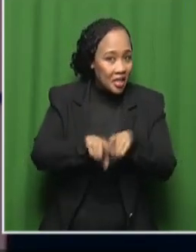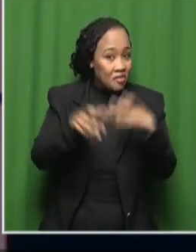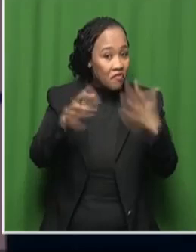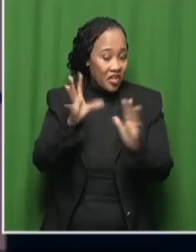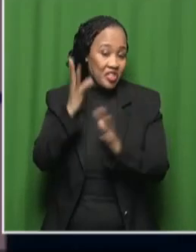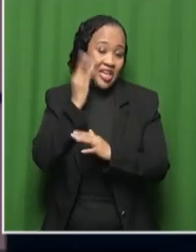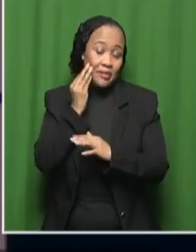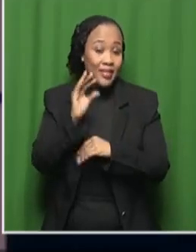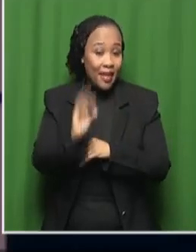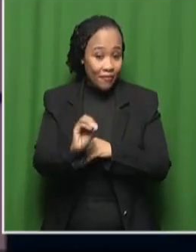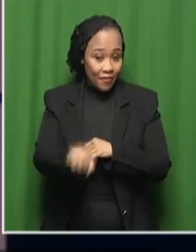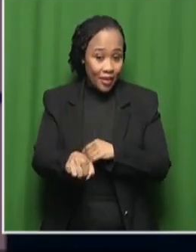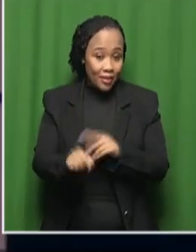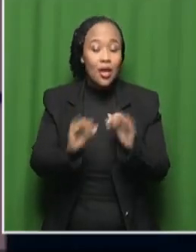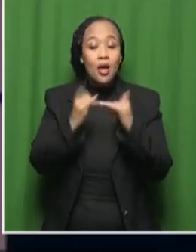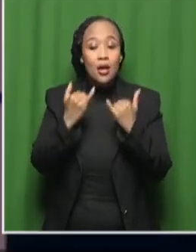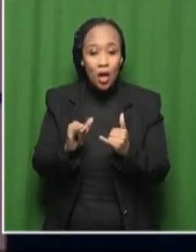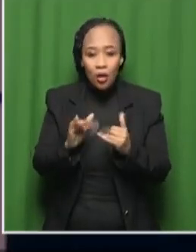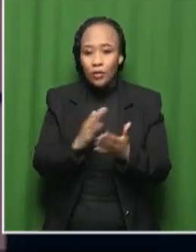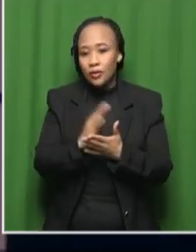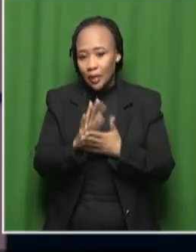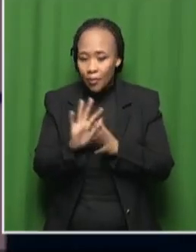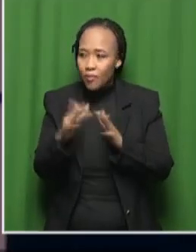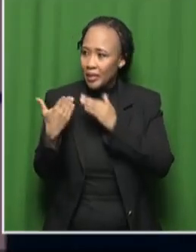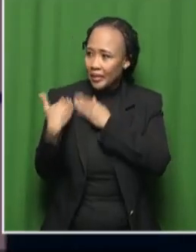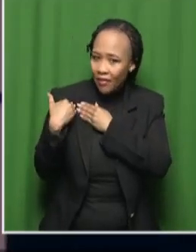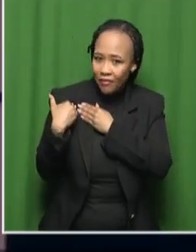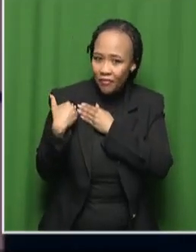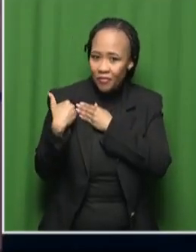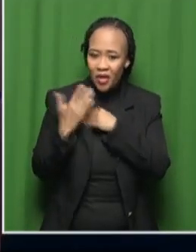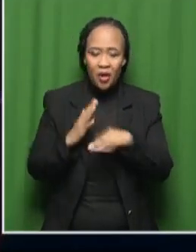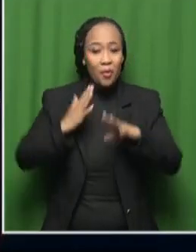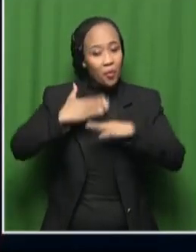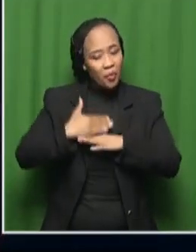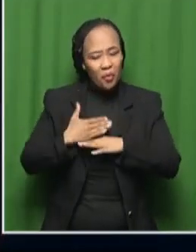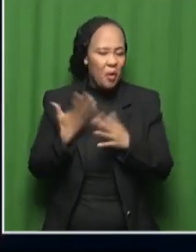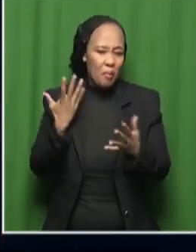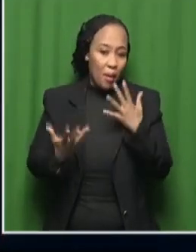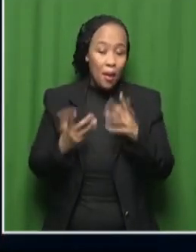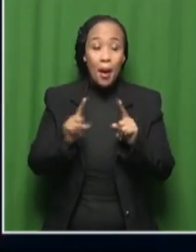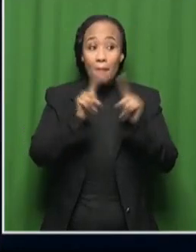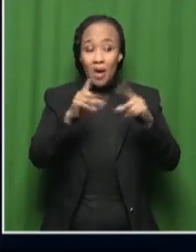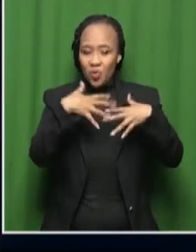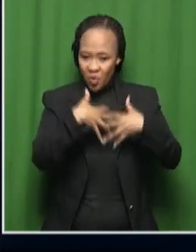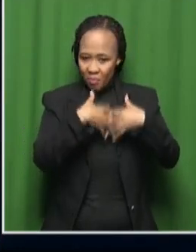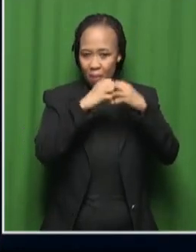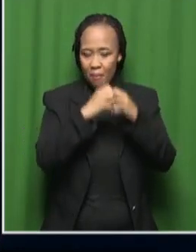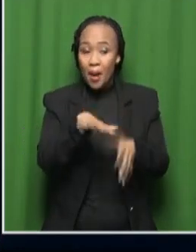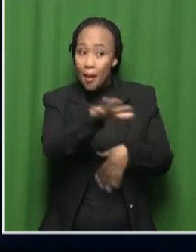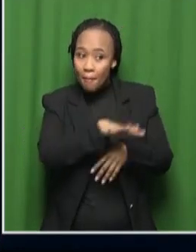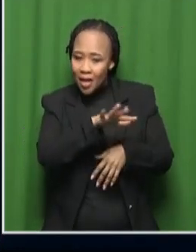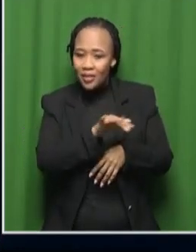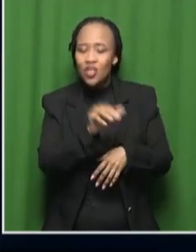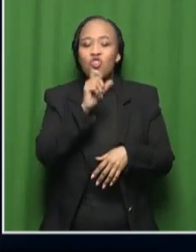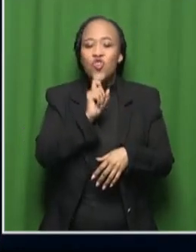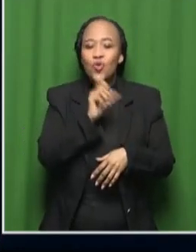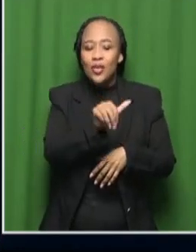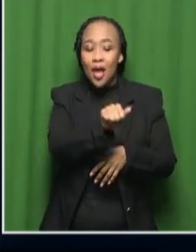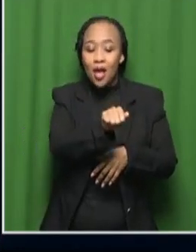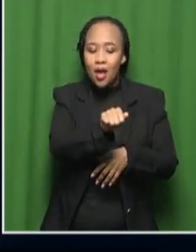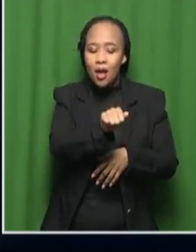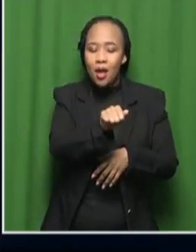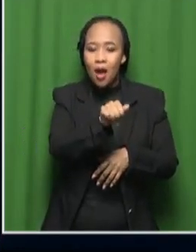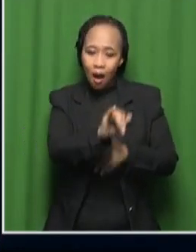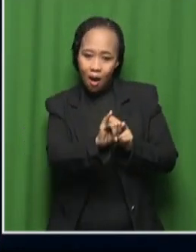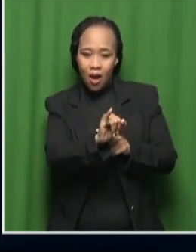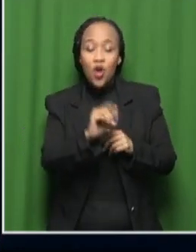isn't unsafe for them. We need to make sure that we provide them with a platform where they can go on and use AI with responsibly.